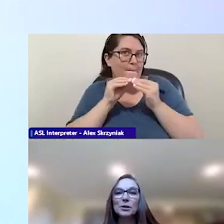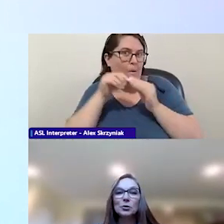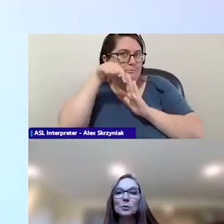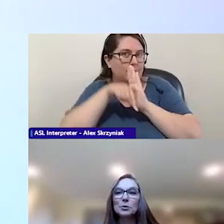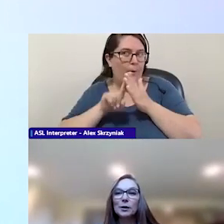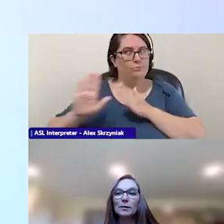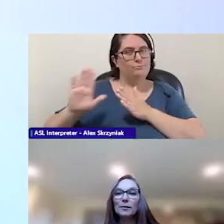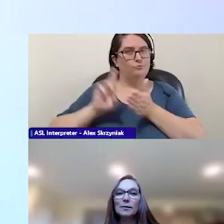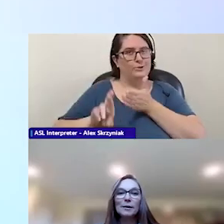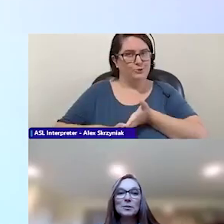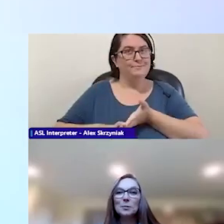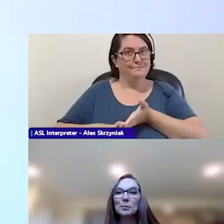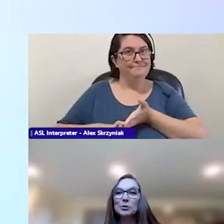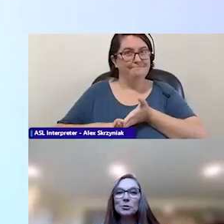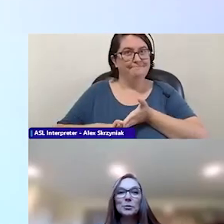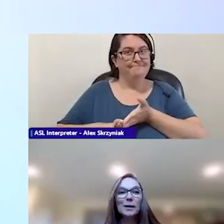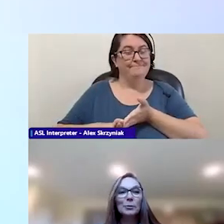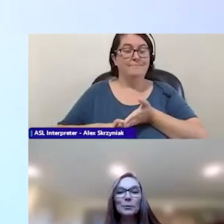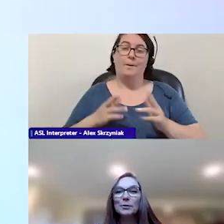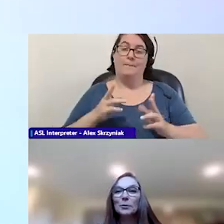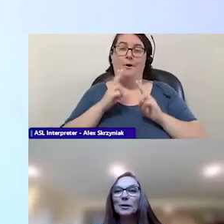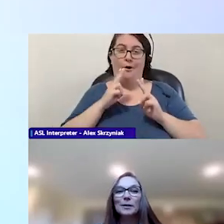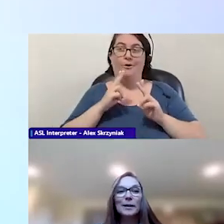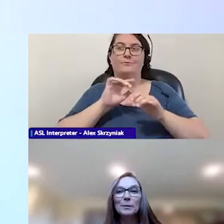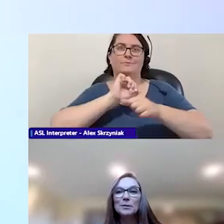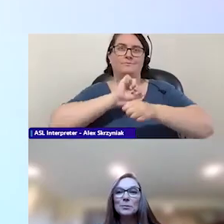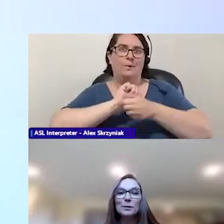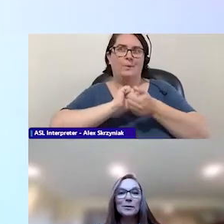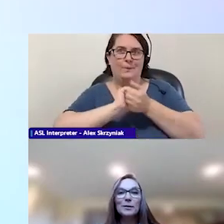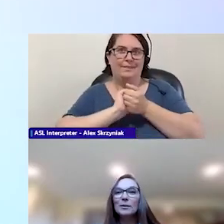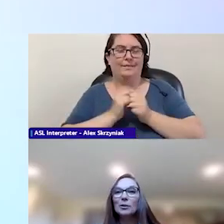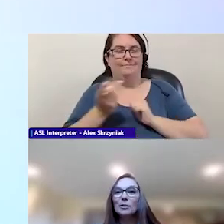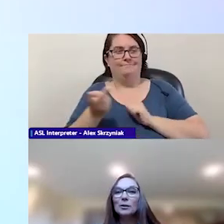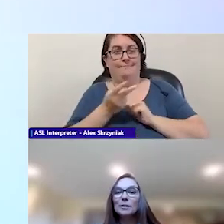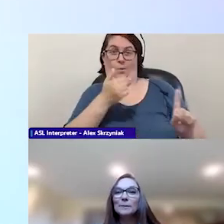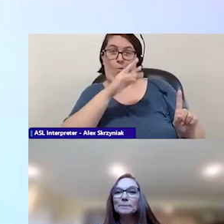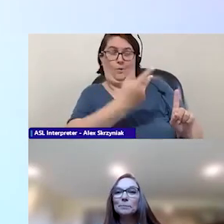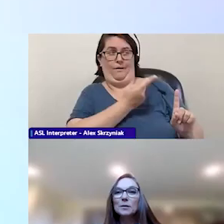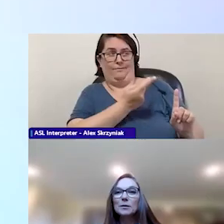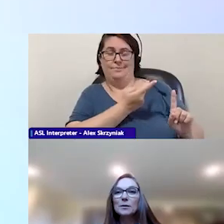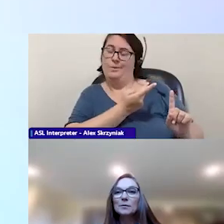research that you have been doing. And it gives me pleasure to collaborate with Gloria again because we've been long